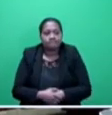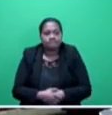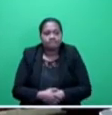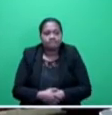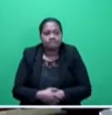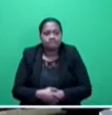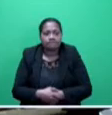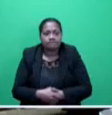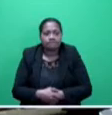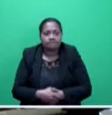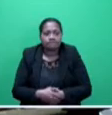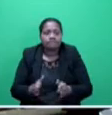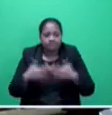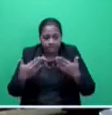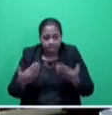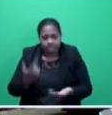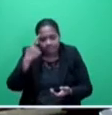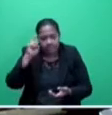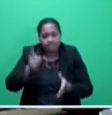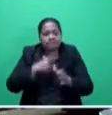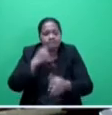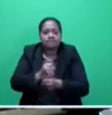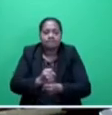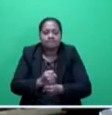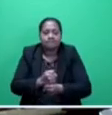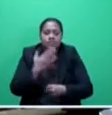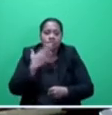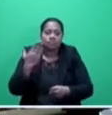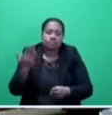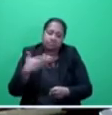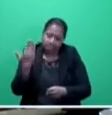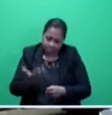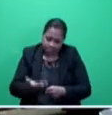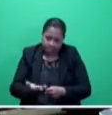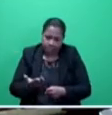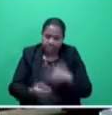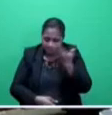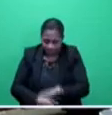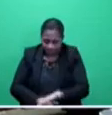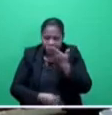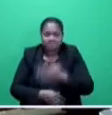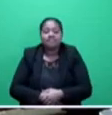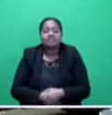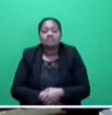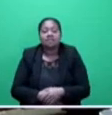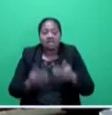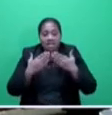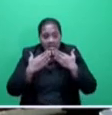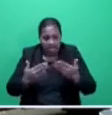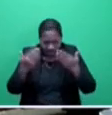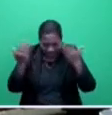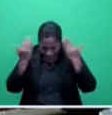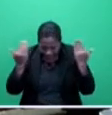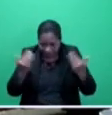I now call on the Attorney General to speak to his motion. You have the floor, sir. Thank you, Mr. Speaker, sir. Mr.